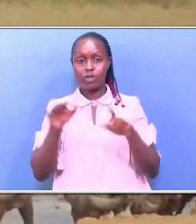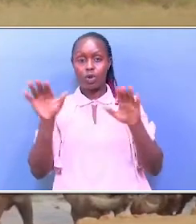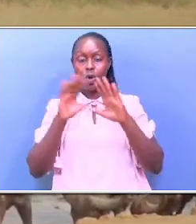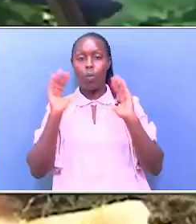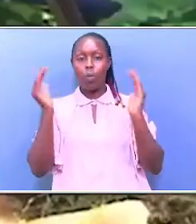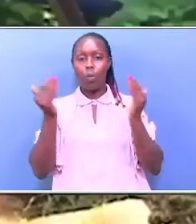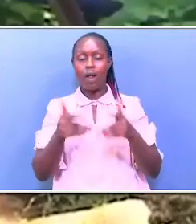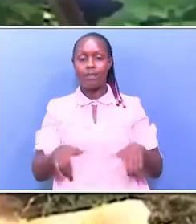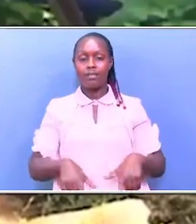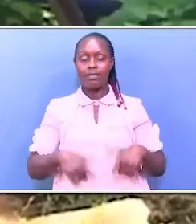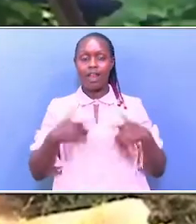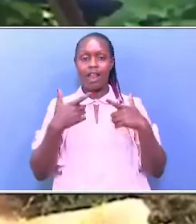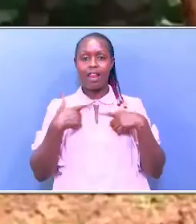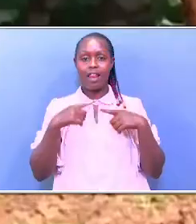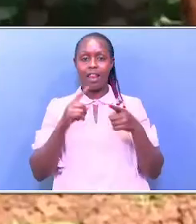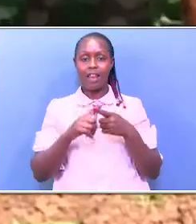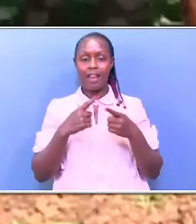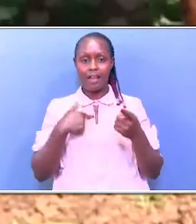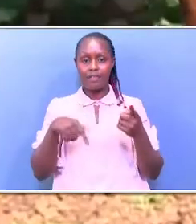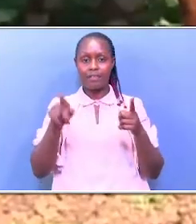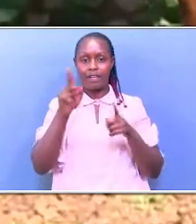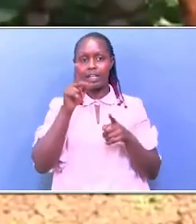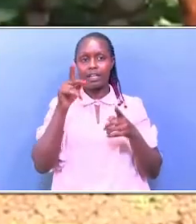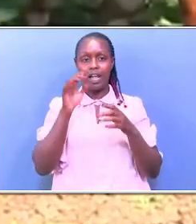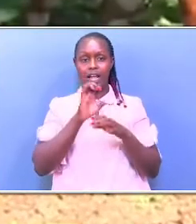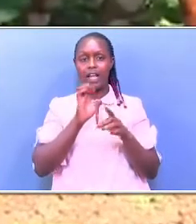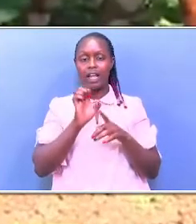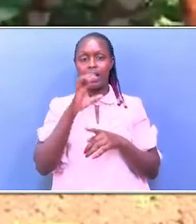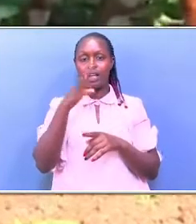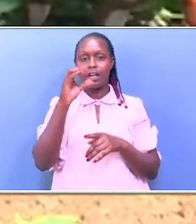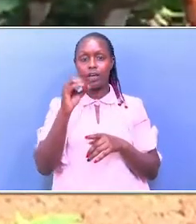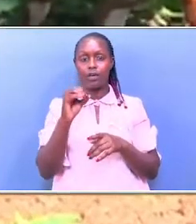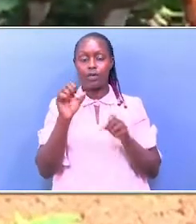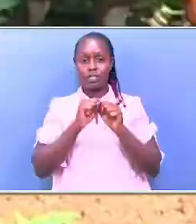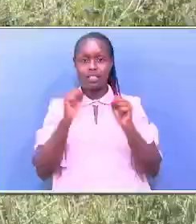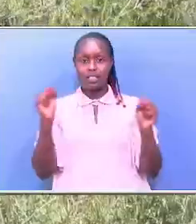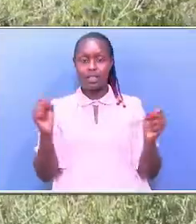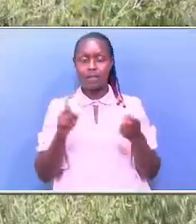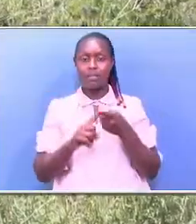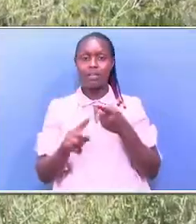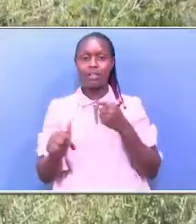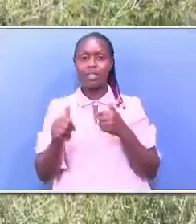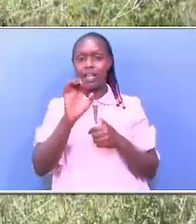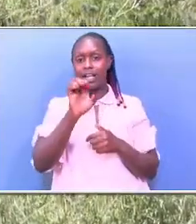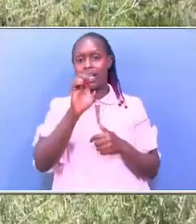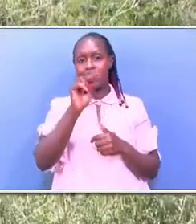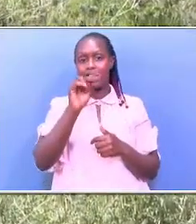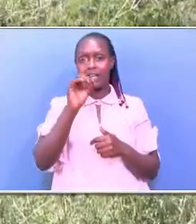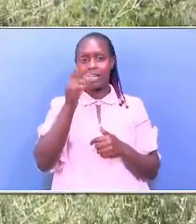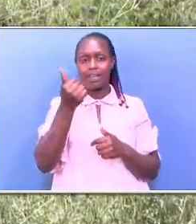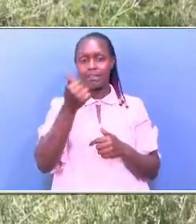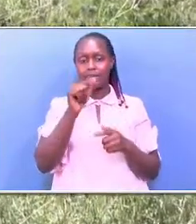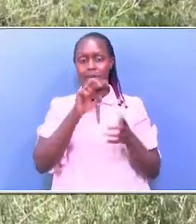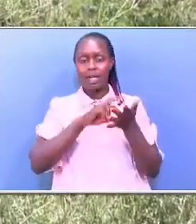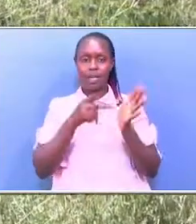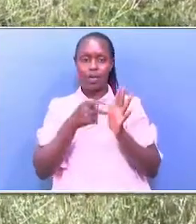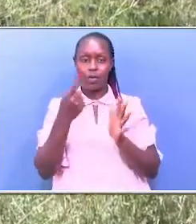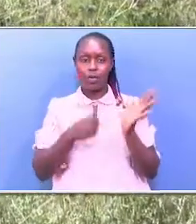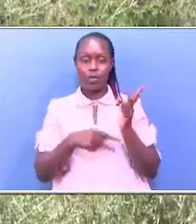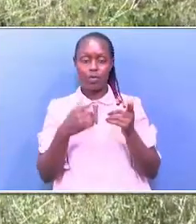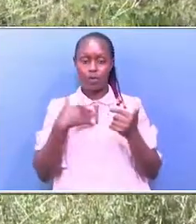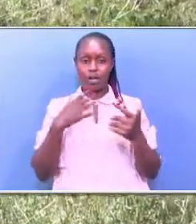Census, key species in an ecosystem are endangered. This is attributed to